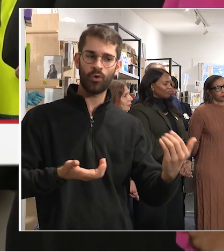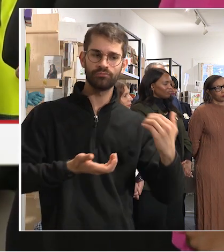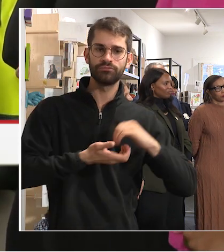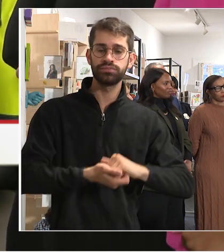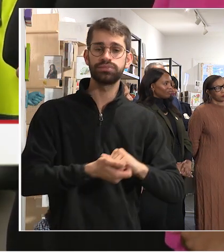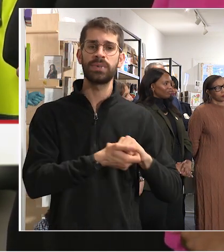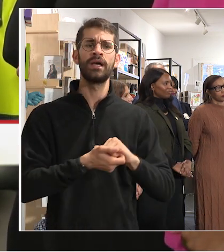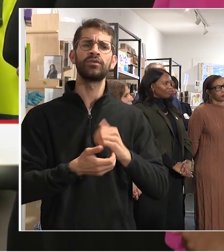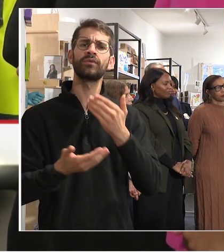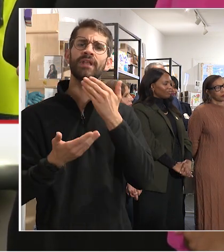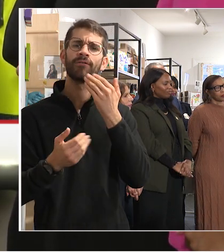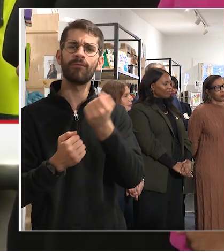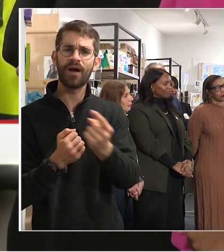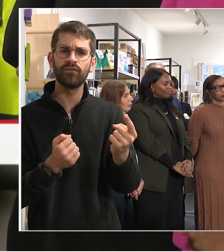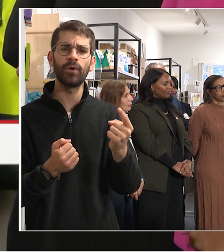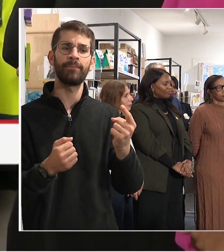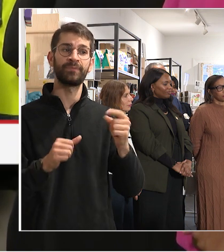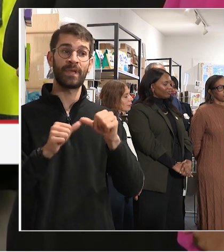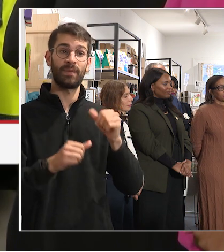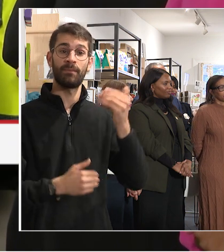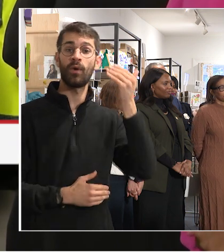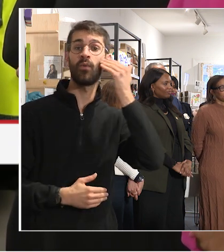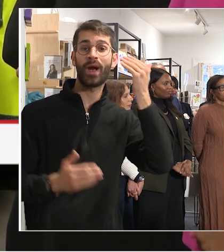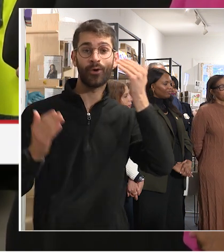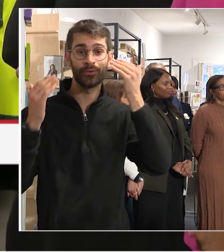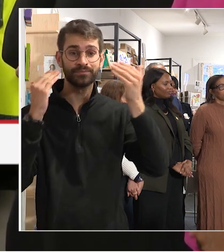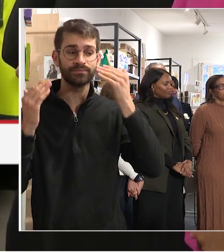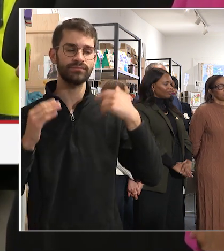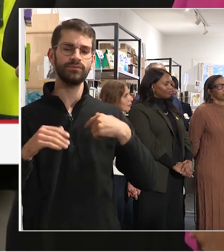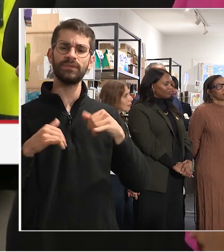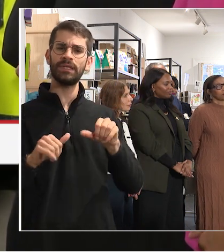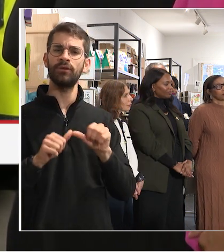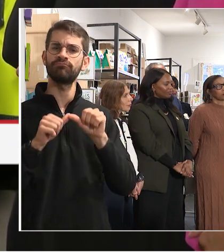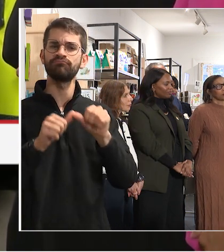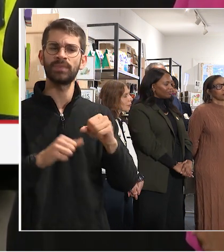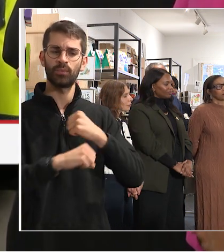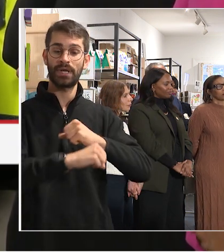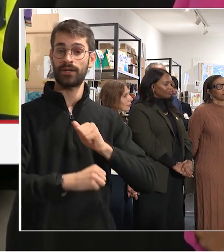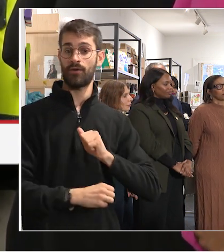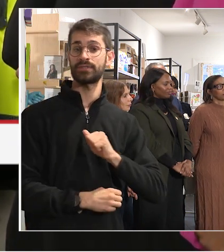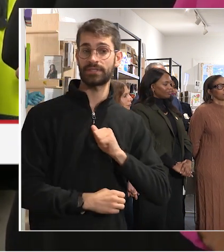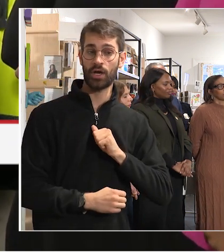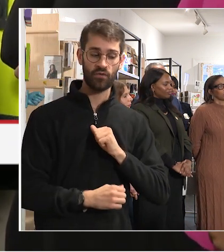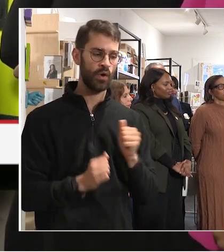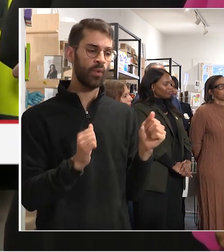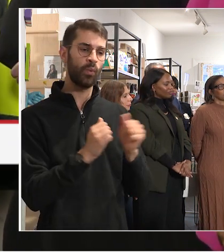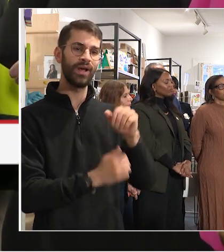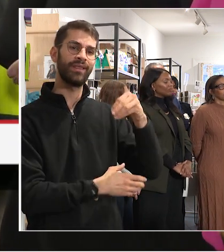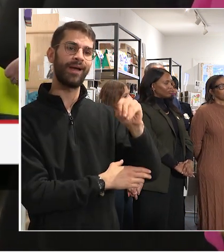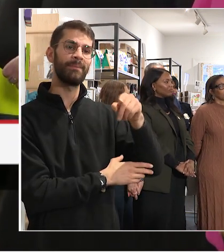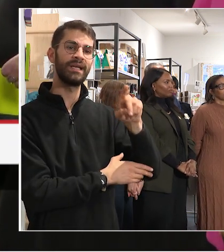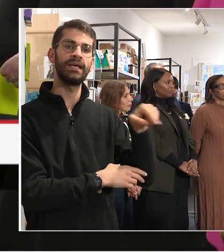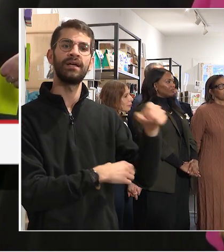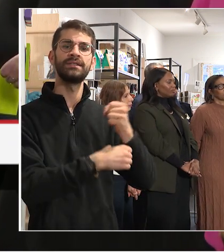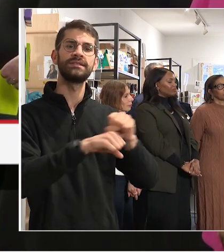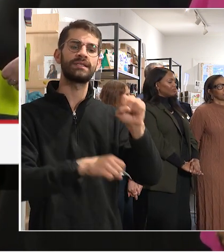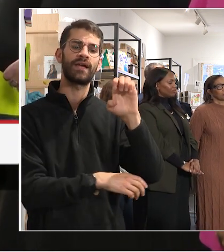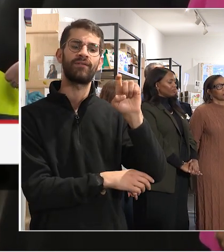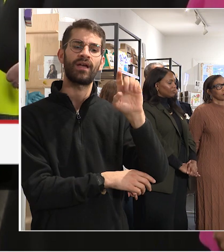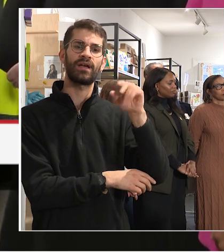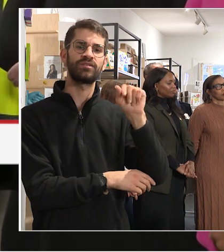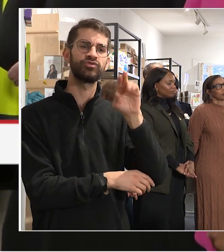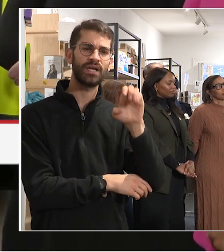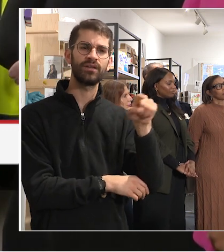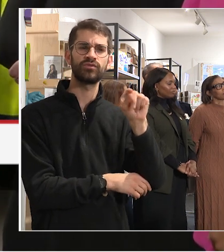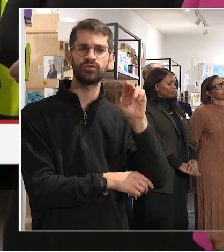stay alert. Let's take small steps to protect ourselves. Use MPD's safe exchange zones for online